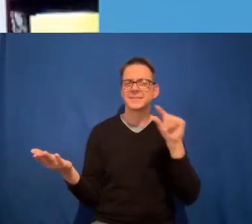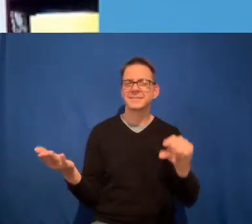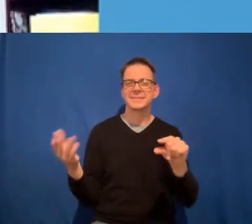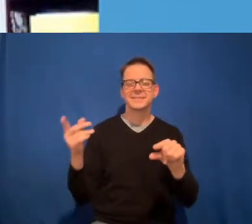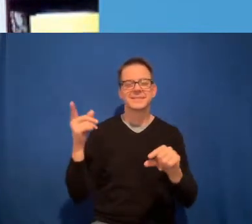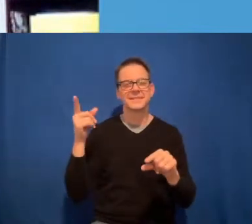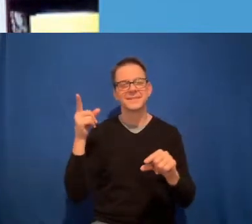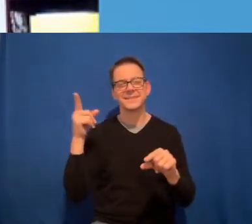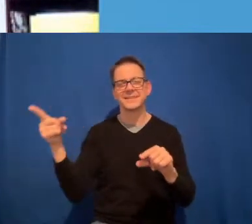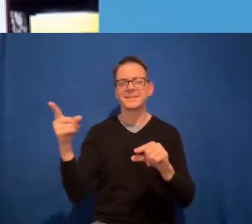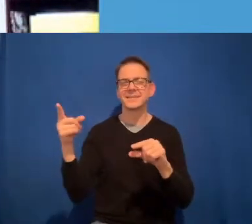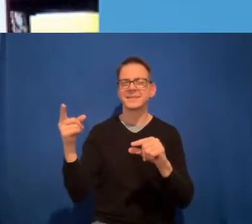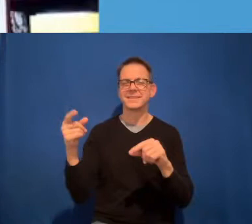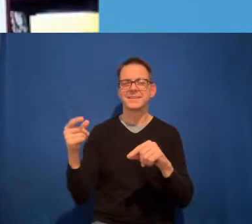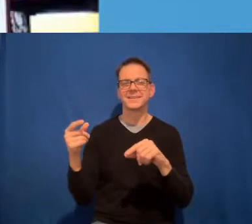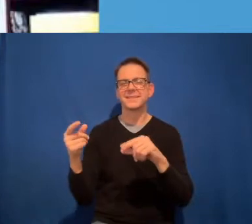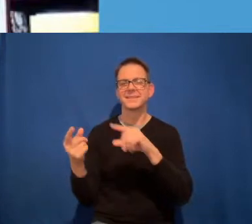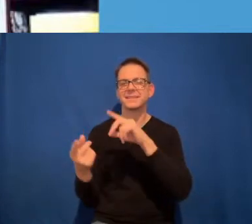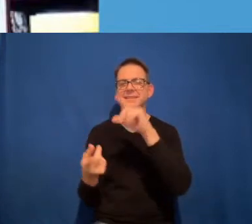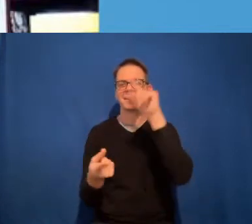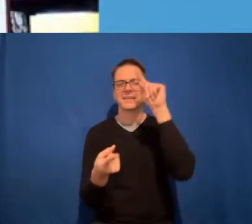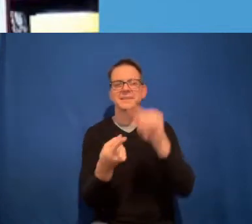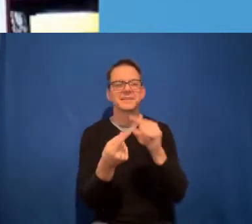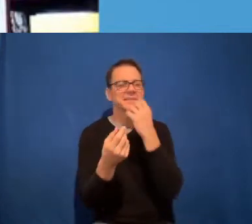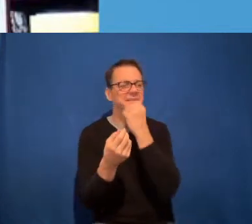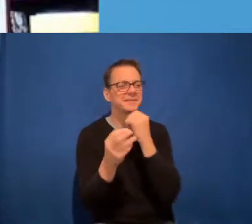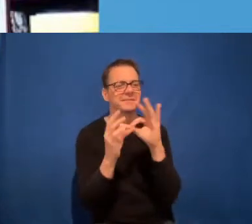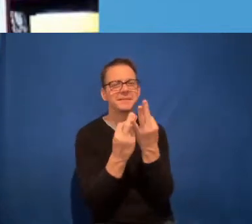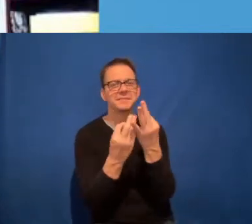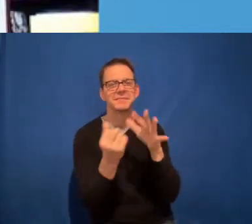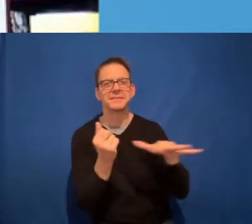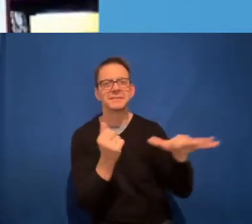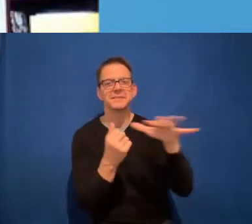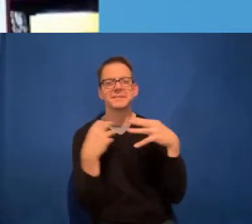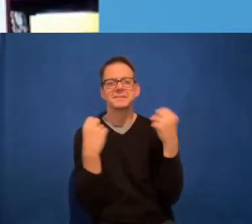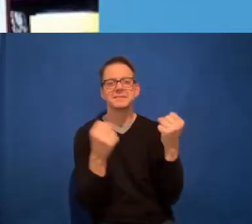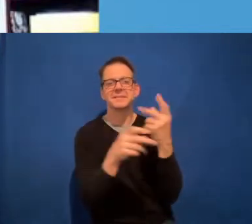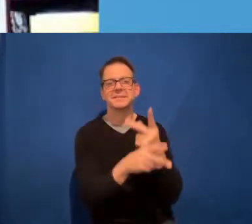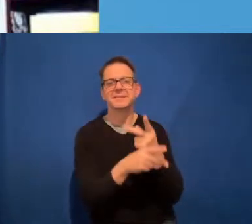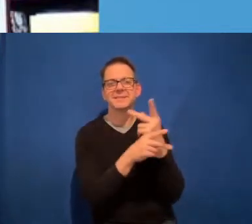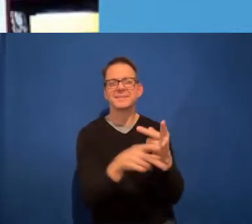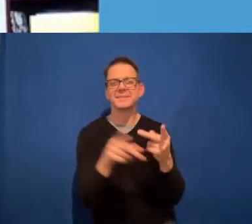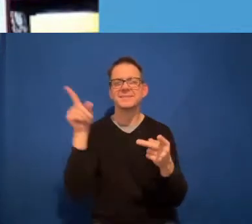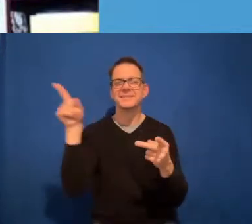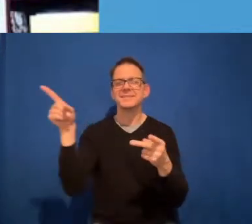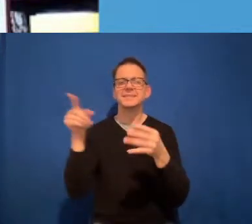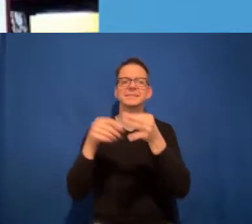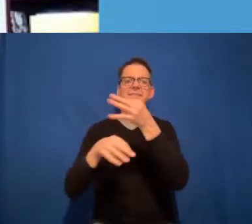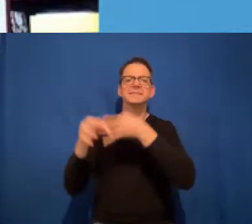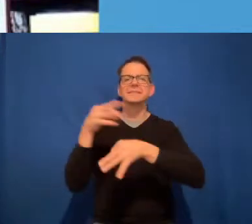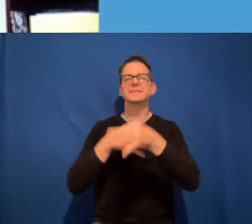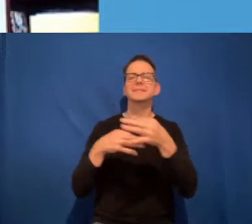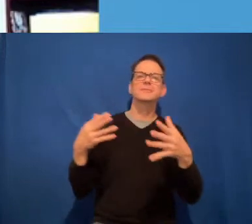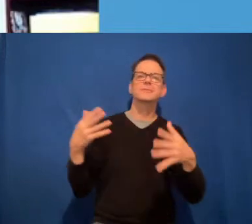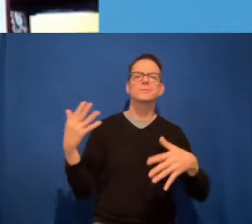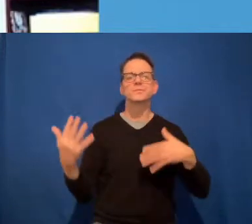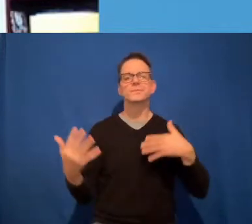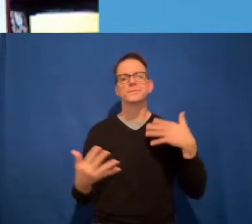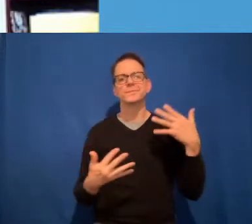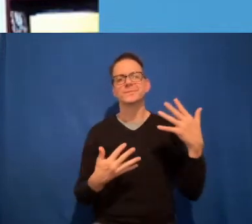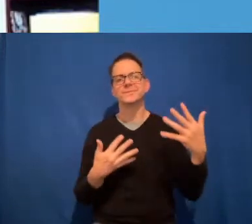primary healthcare and public healthcare, and they're making it a way that people would like to go